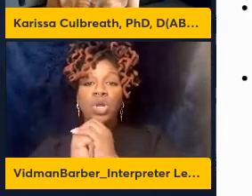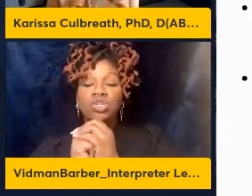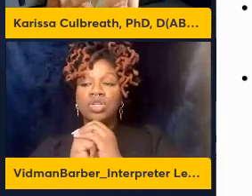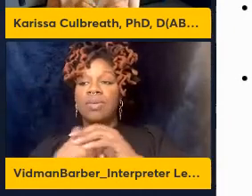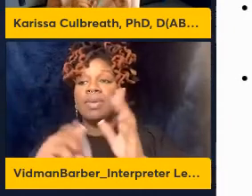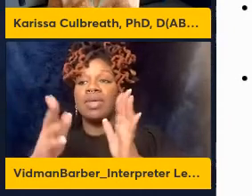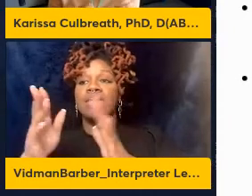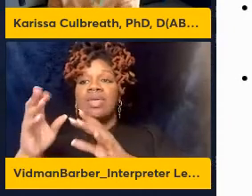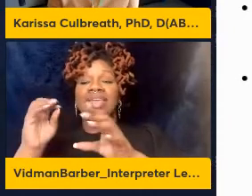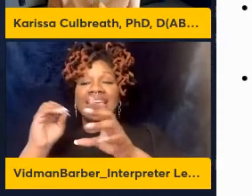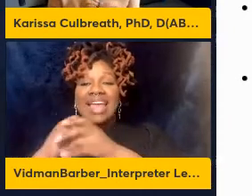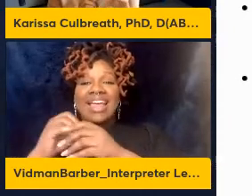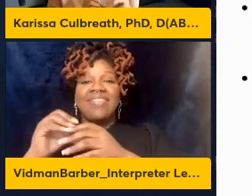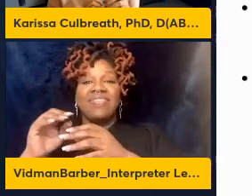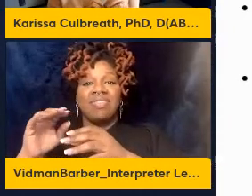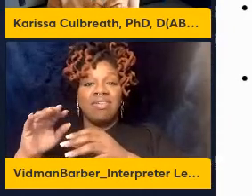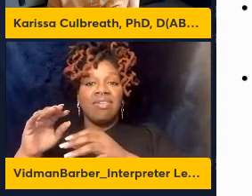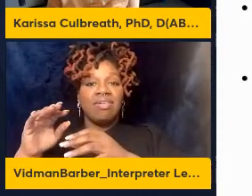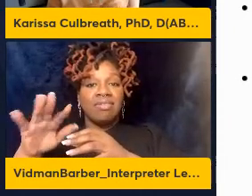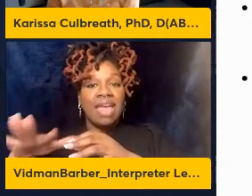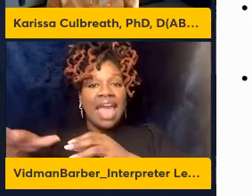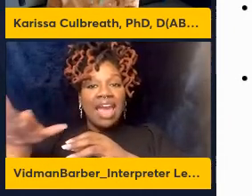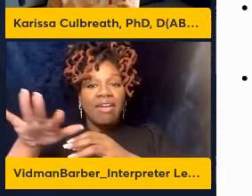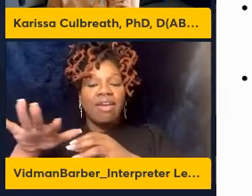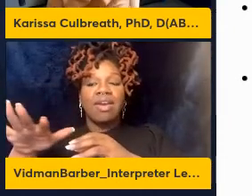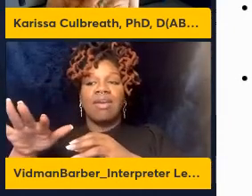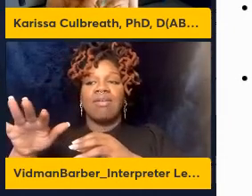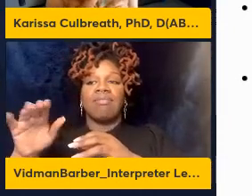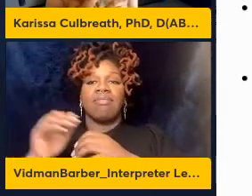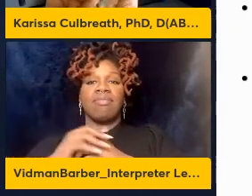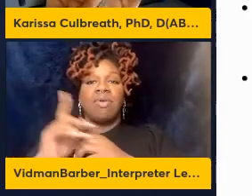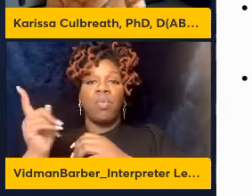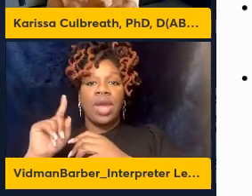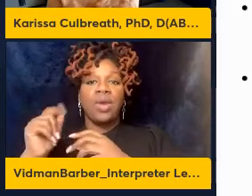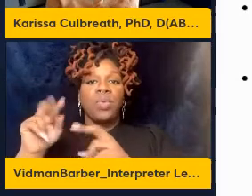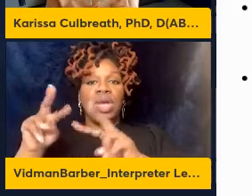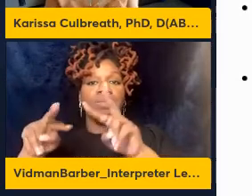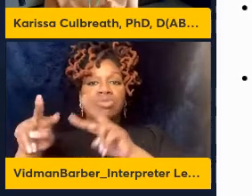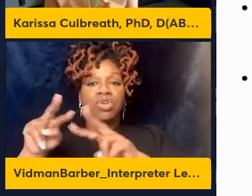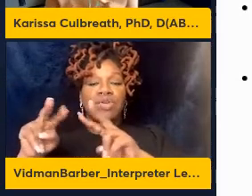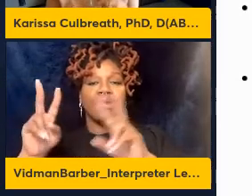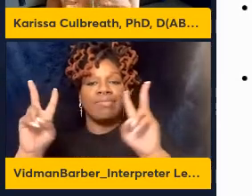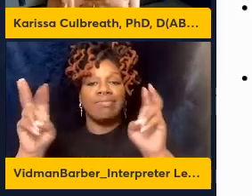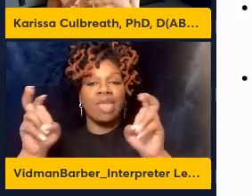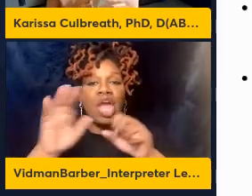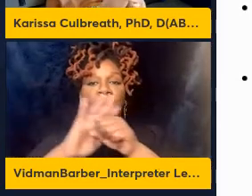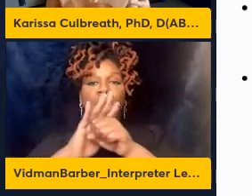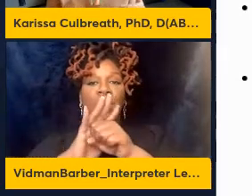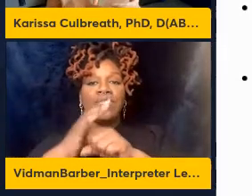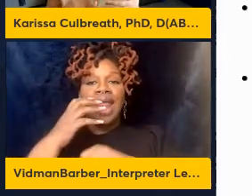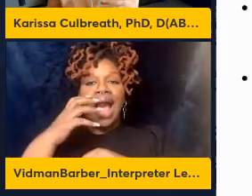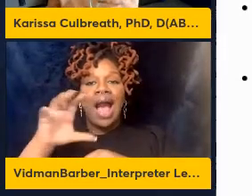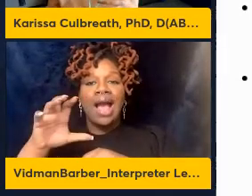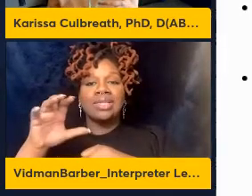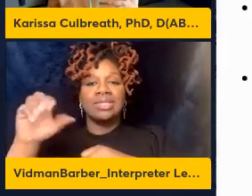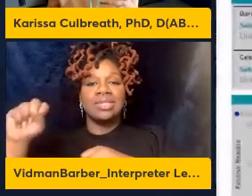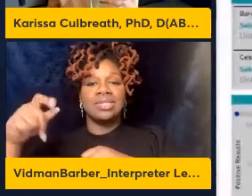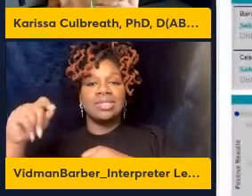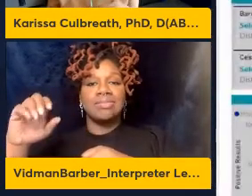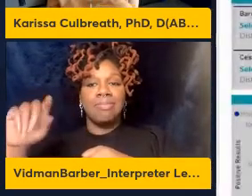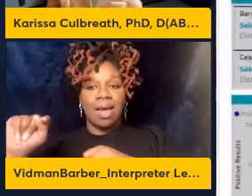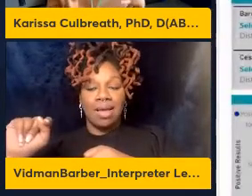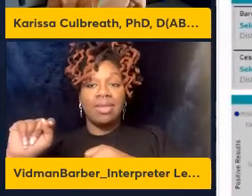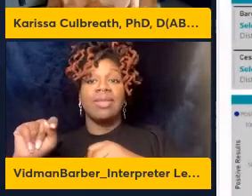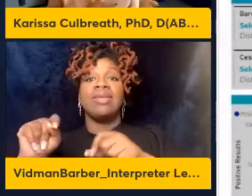community where the people are, where we are observing COVID hotspots. We're able to do the same thing in